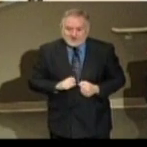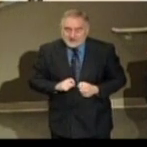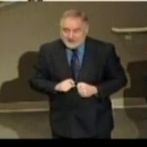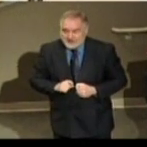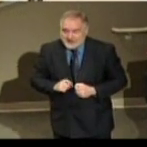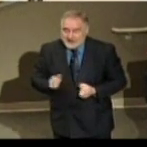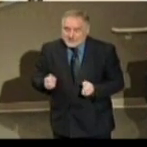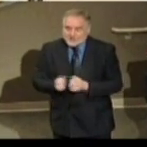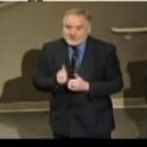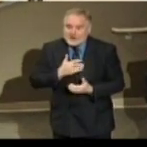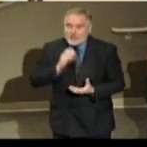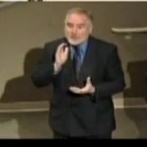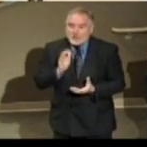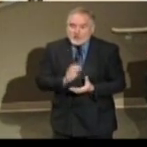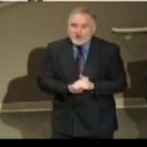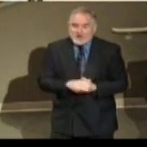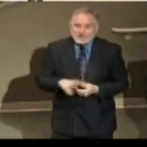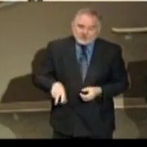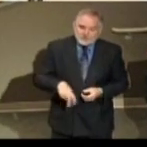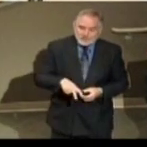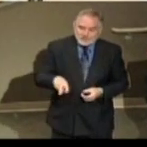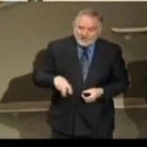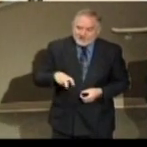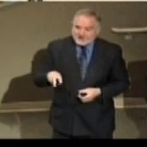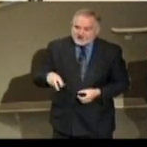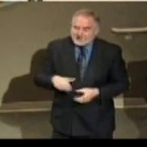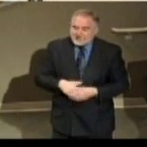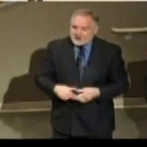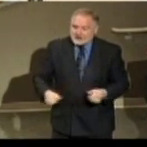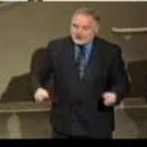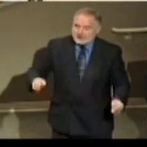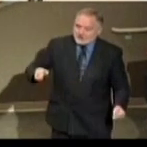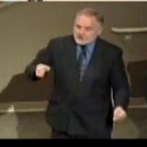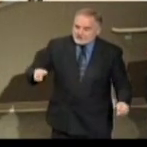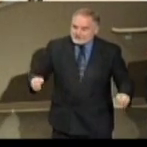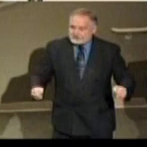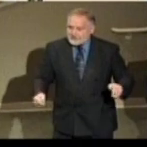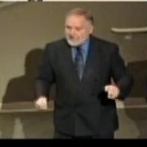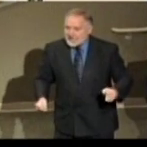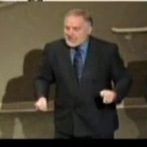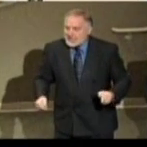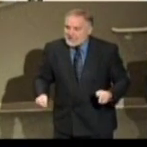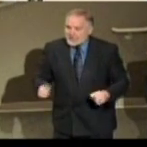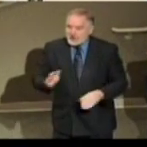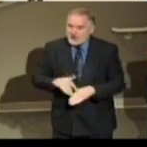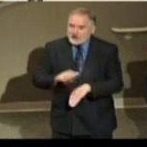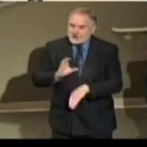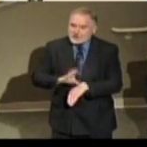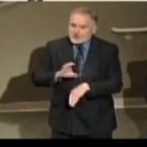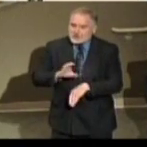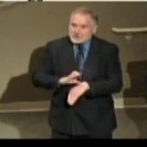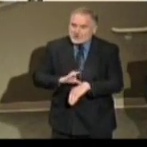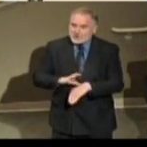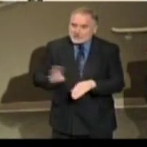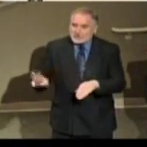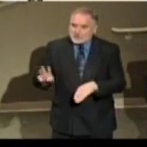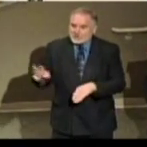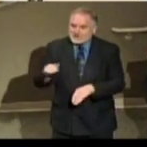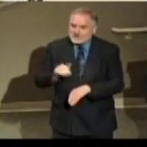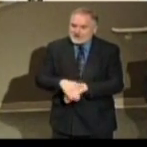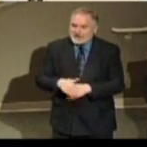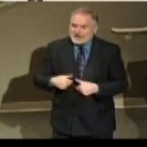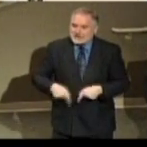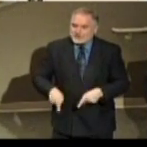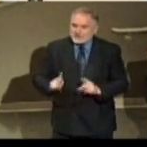I was with my wife. We were traveling in a motorhome we had at the time. And we were at a church on a Wednesday night. I was going to have the privilege